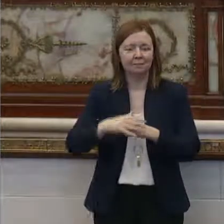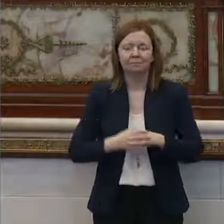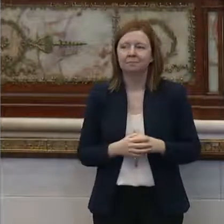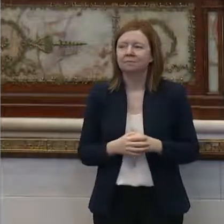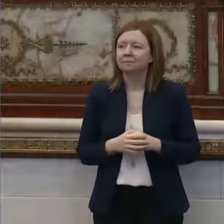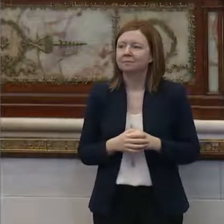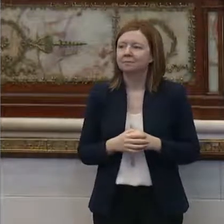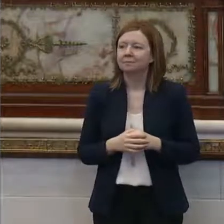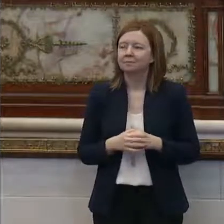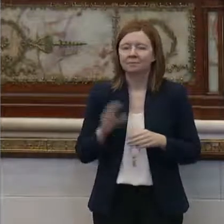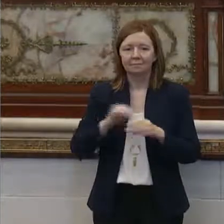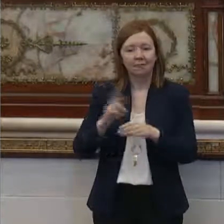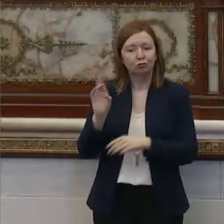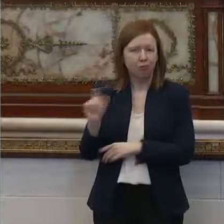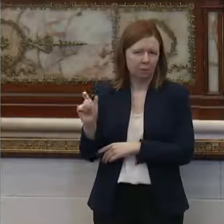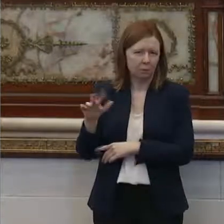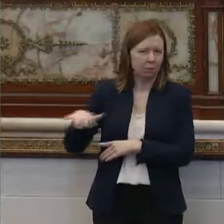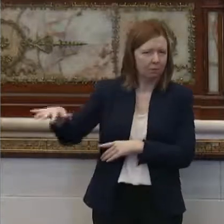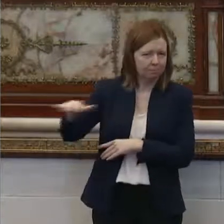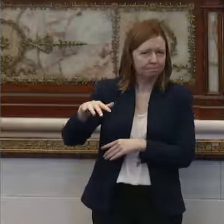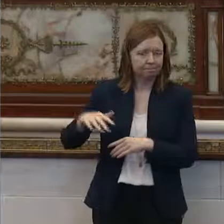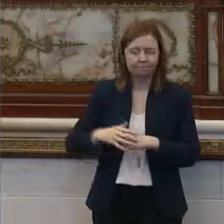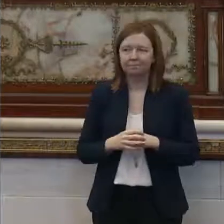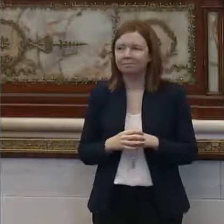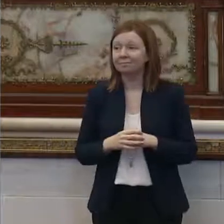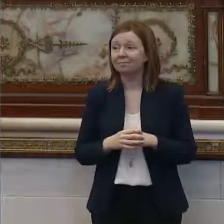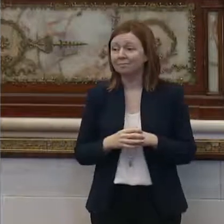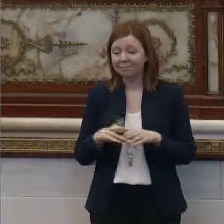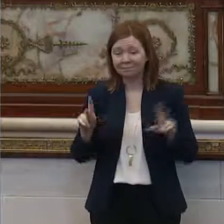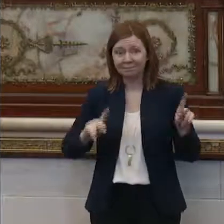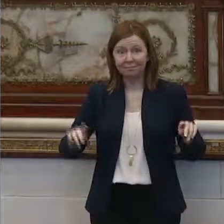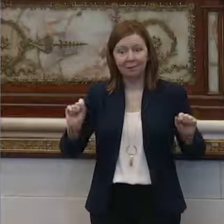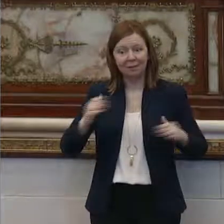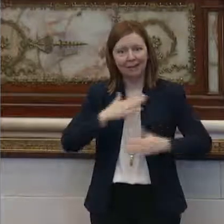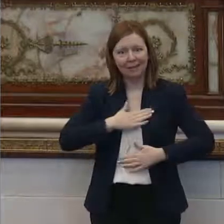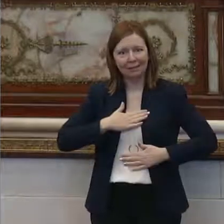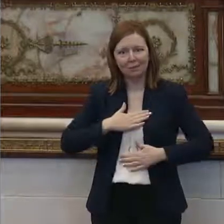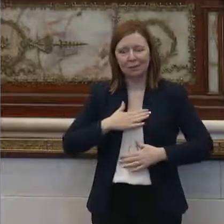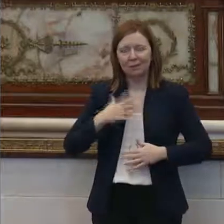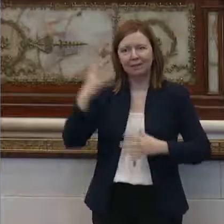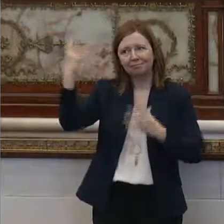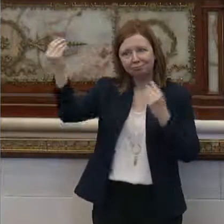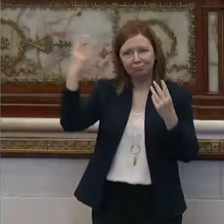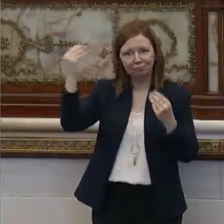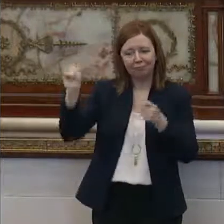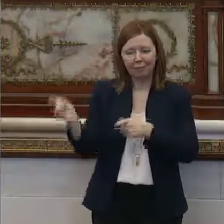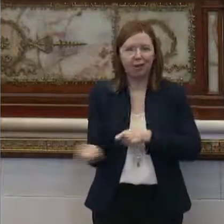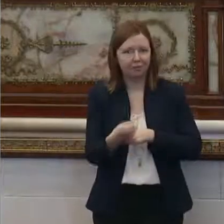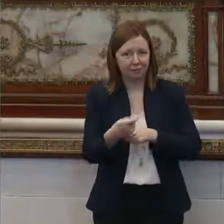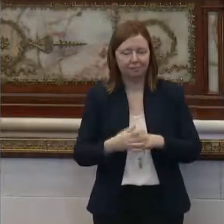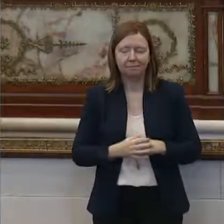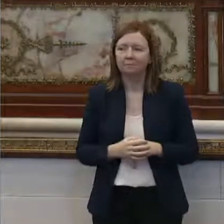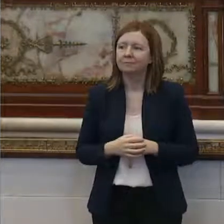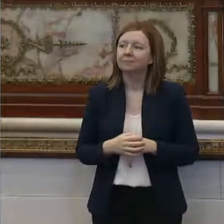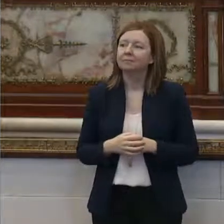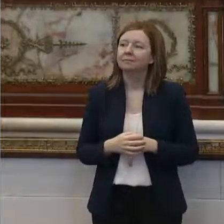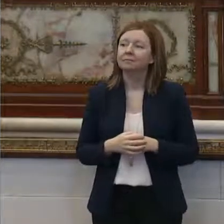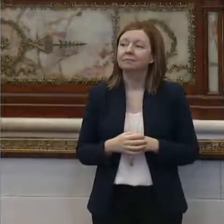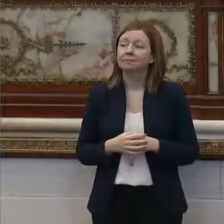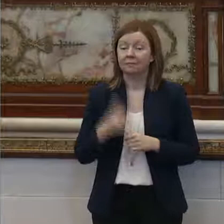the Roxborough area, where people get to enjoy outdoor golfing.